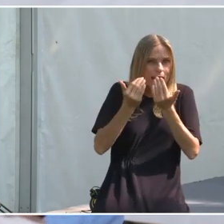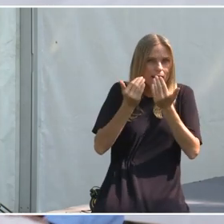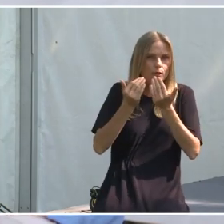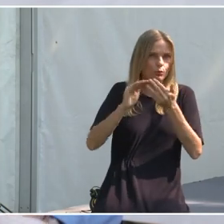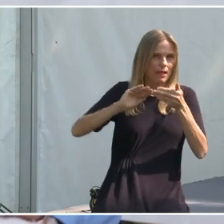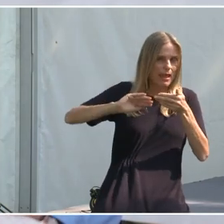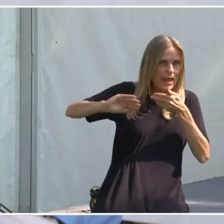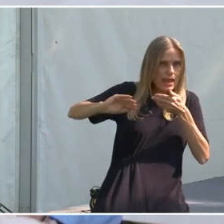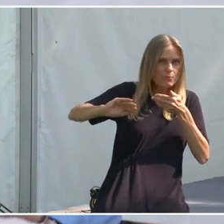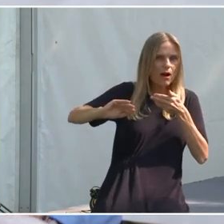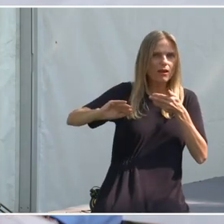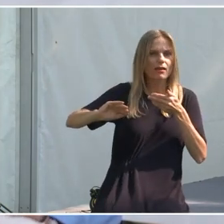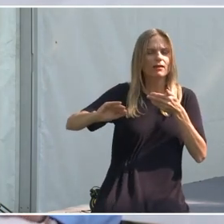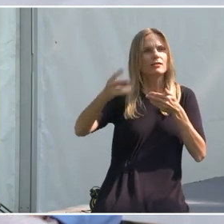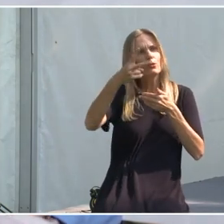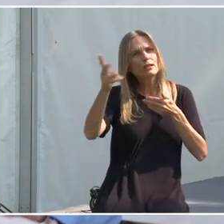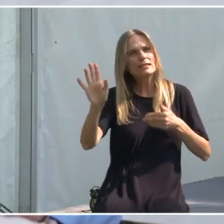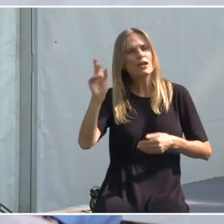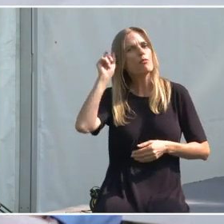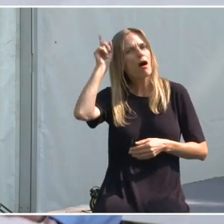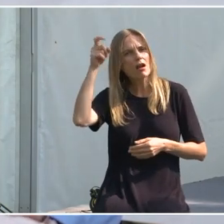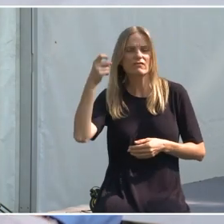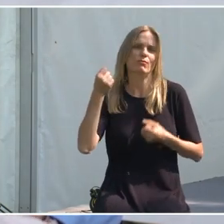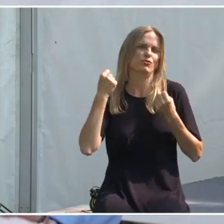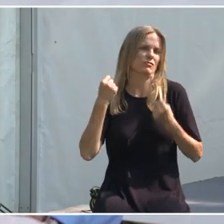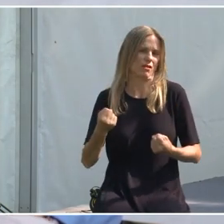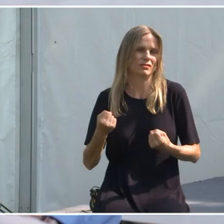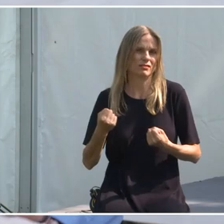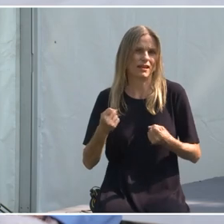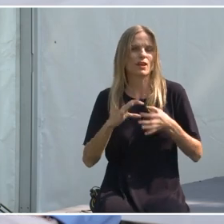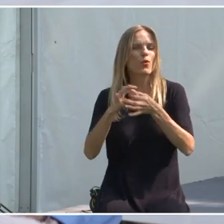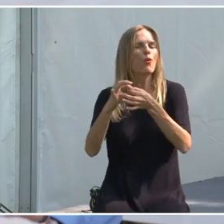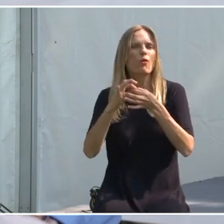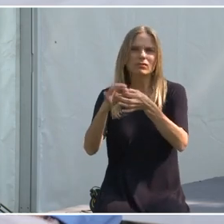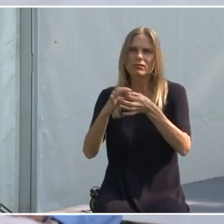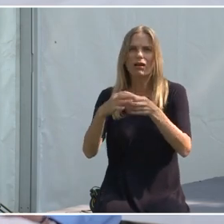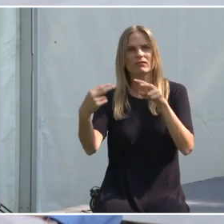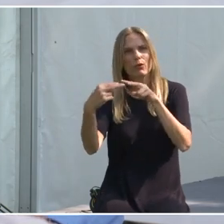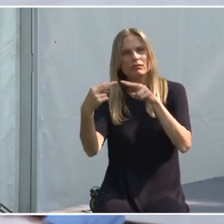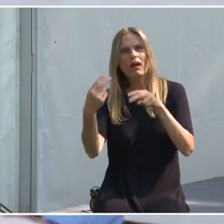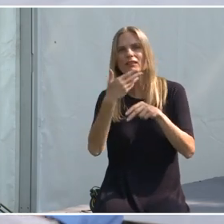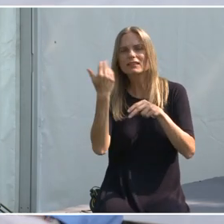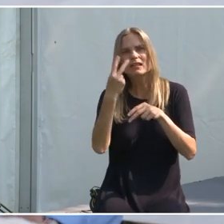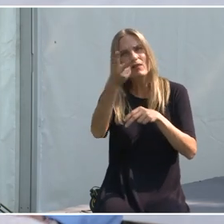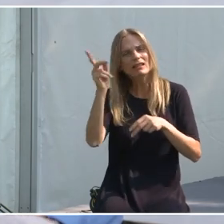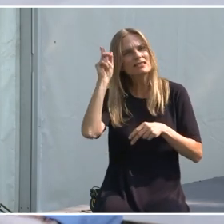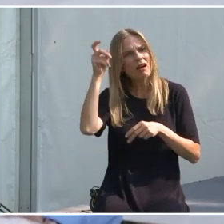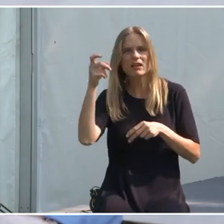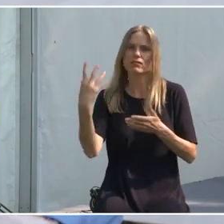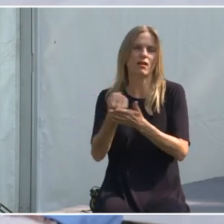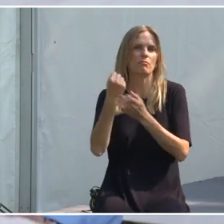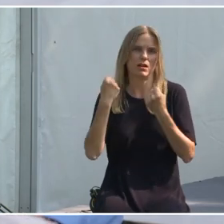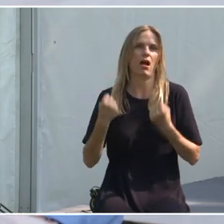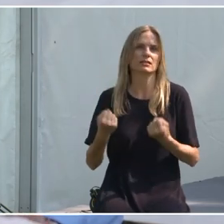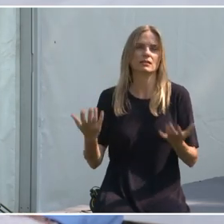that other perspective to you if you don't have connections. So, and of course, these just general